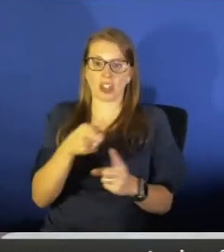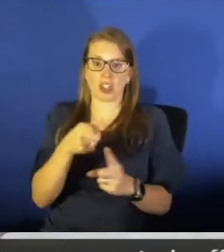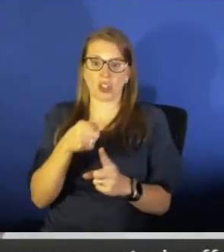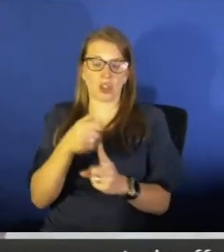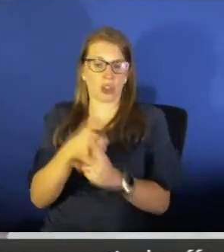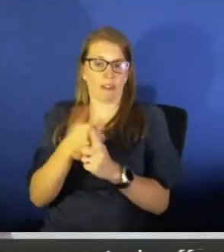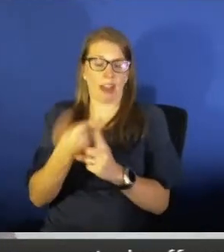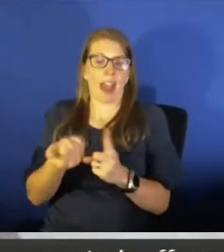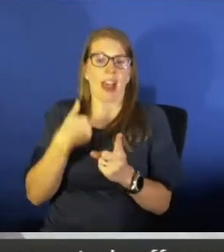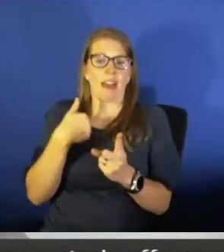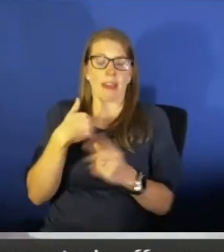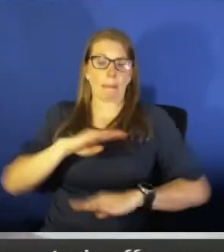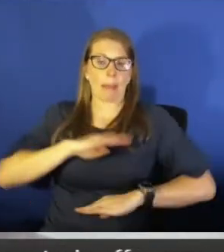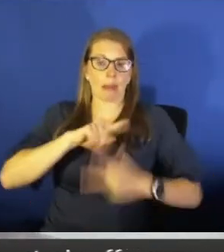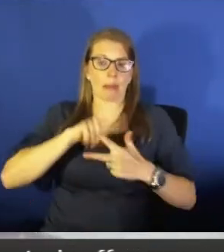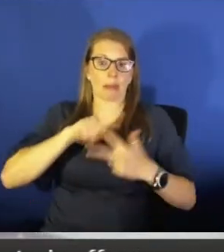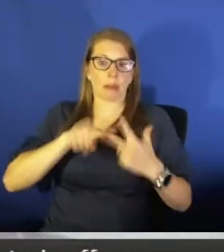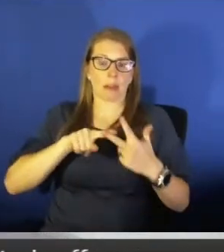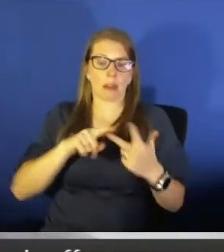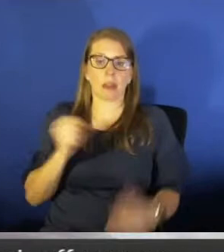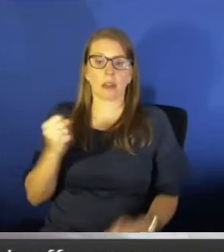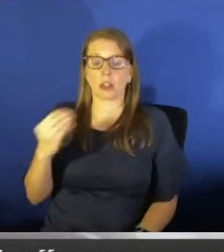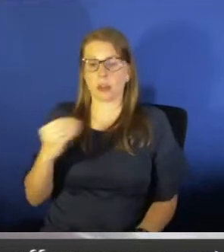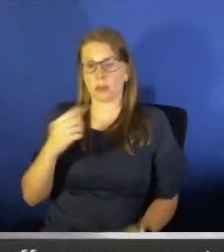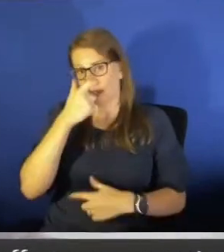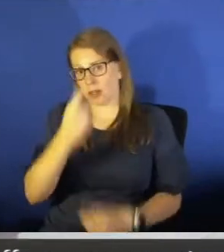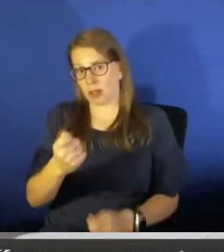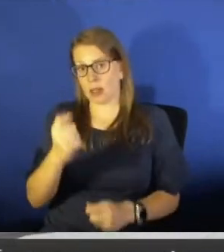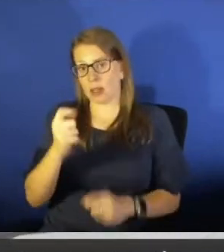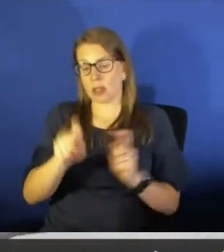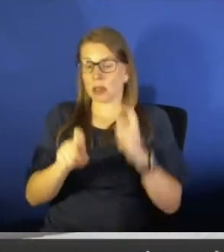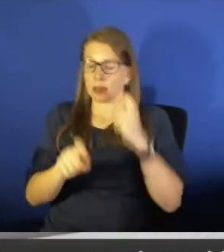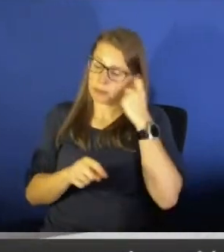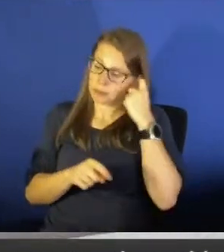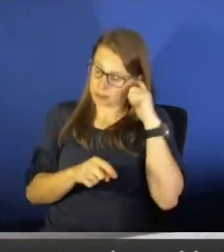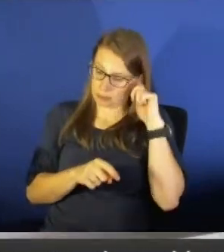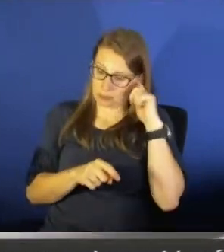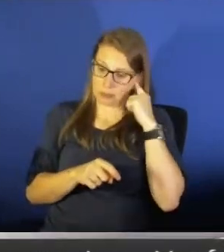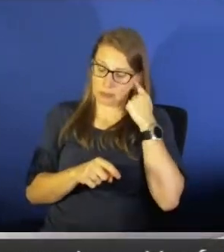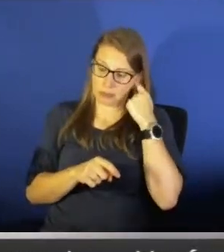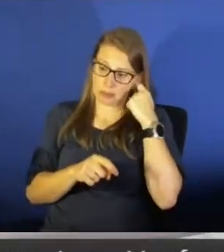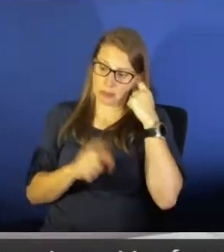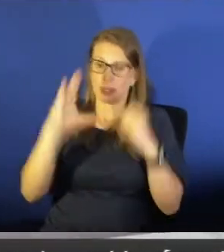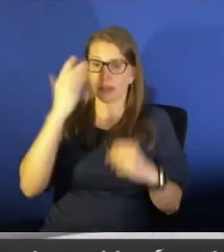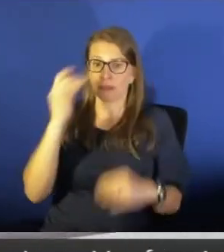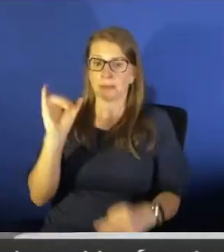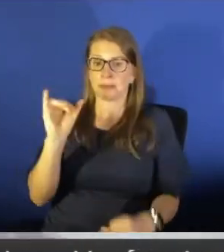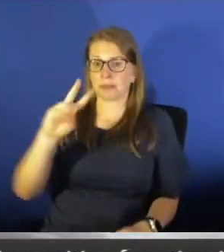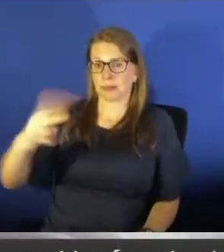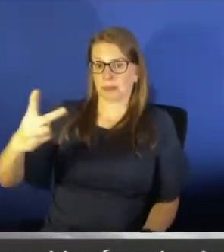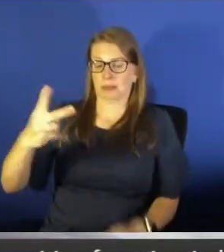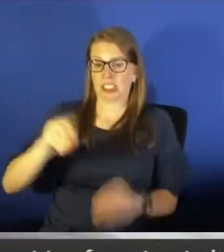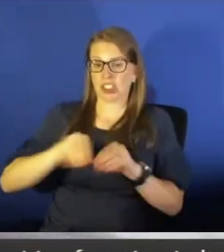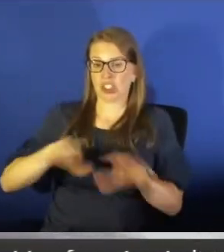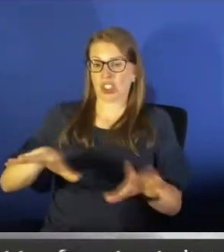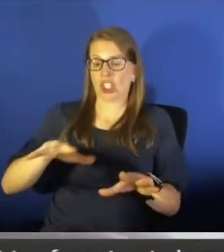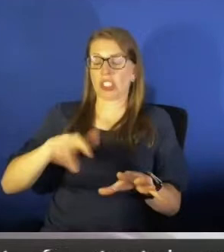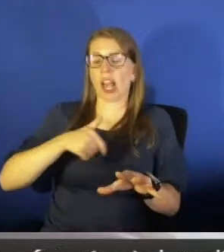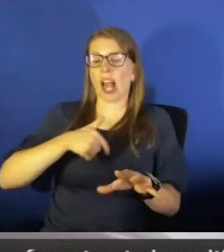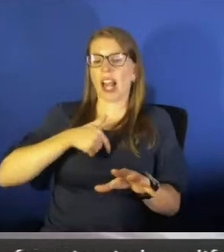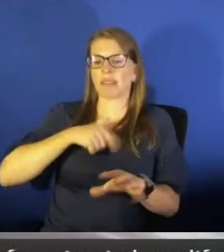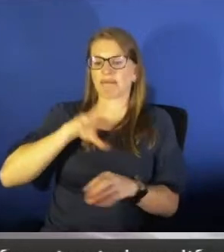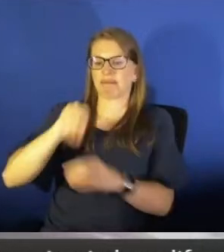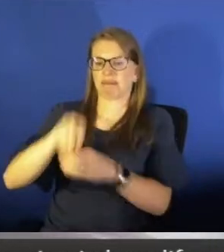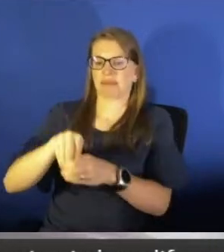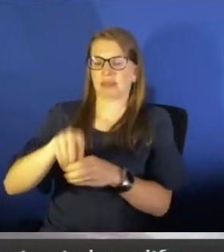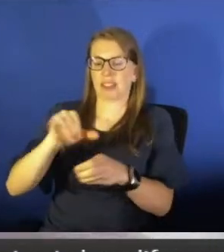those criteria? So it's an interesting question. It seemed like that second surge, which I kind of put her into of COVID surges that